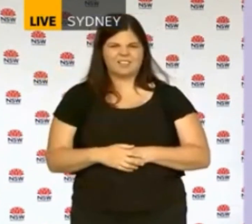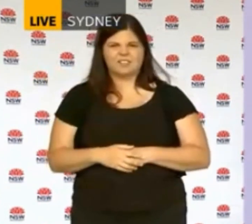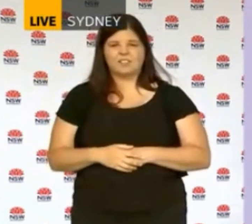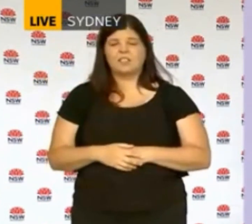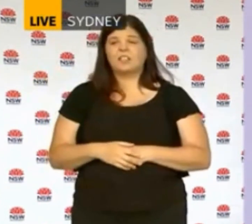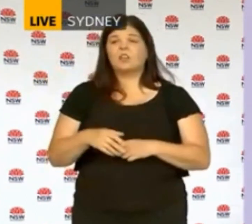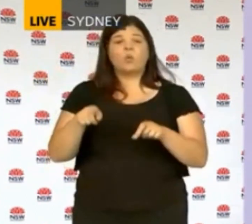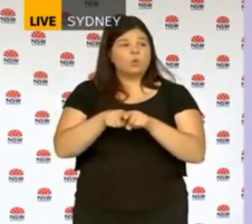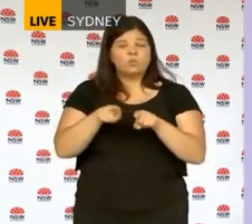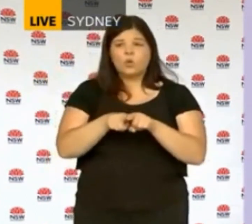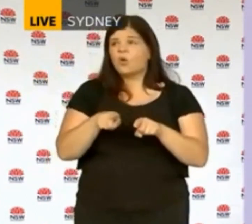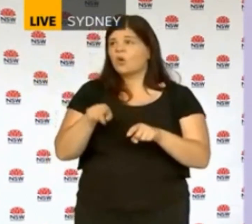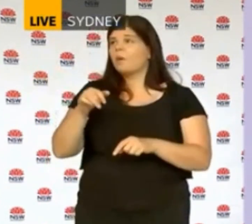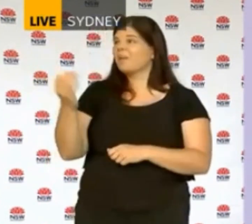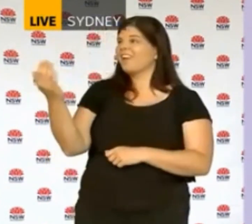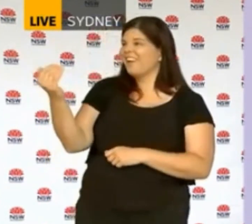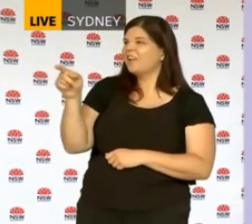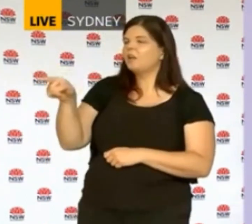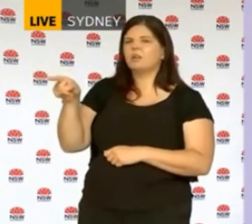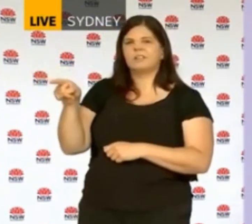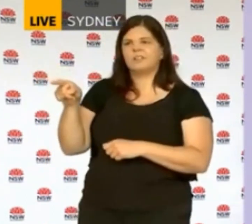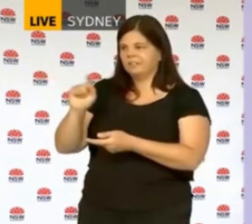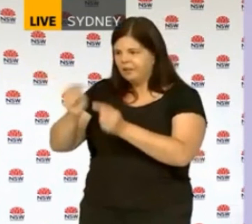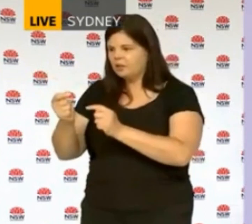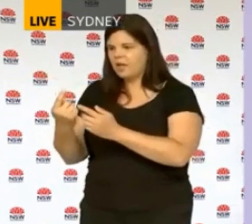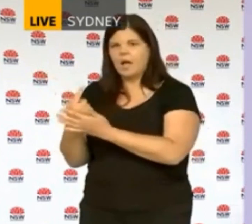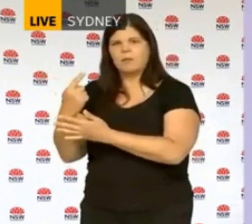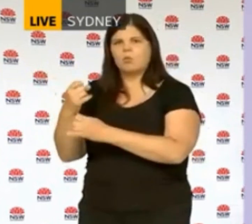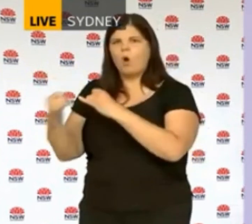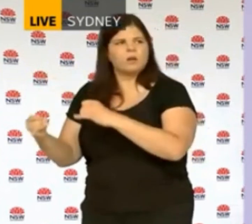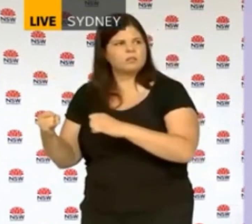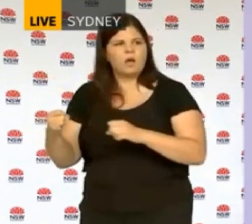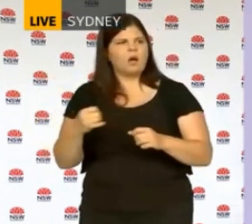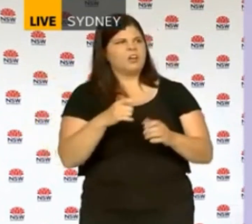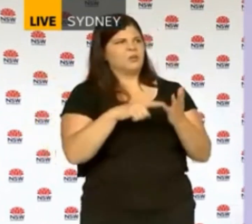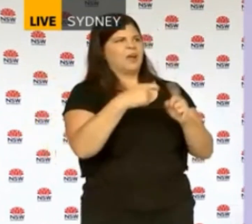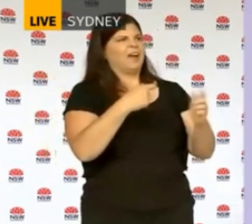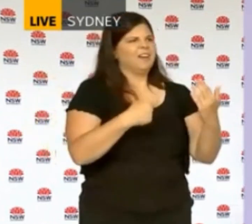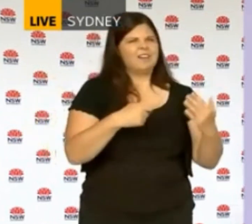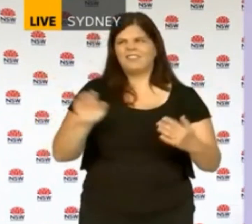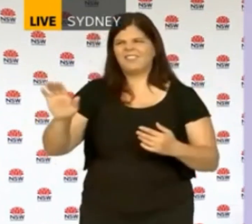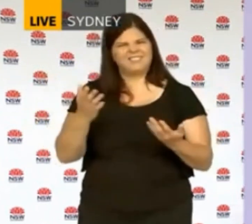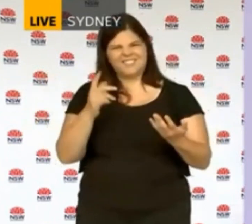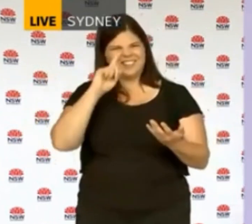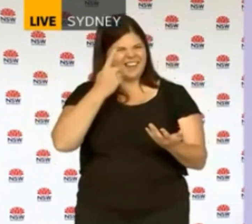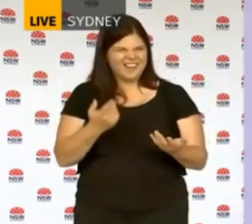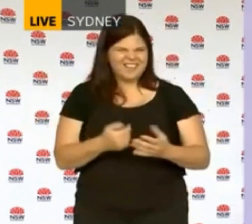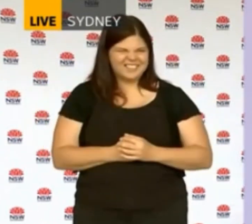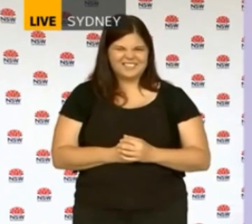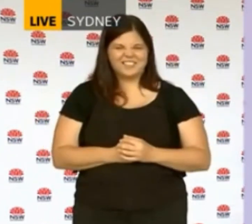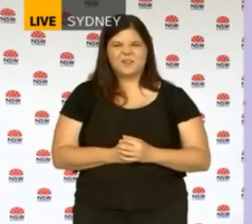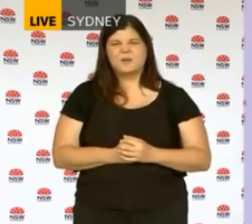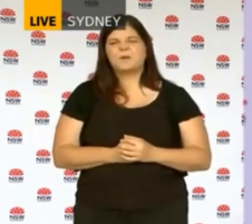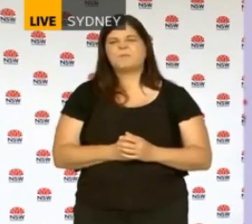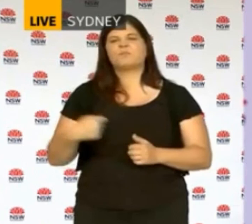mutations arising everywhere. So I'm really pleased to say that we've got great genomics expertise in New South Wales. We are